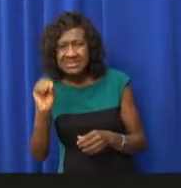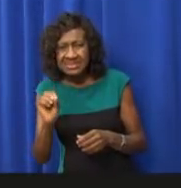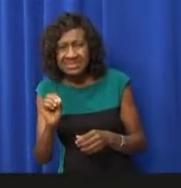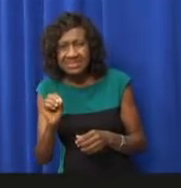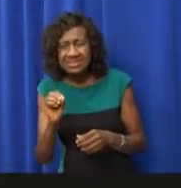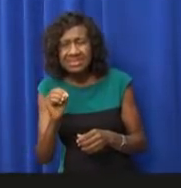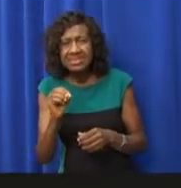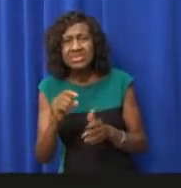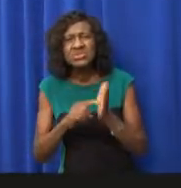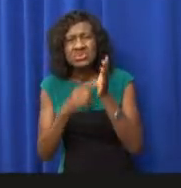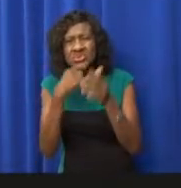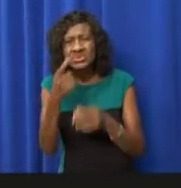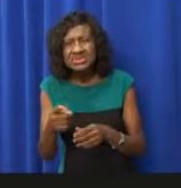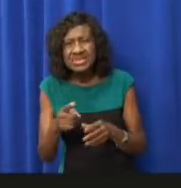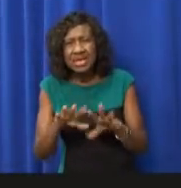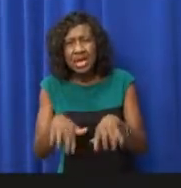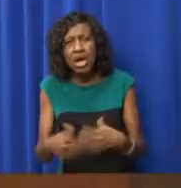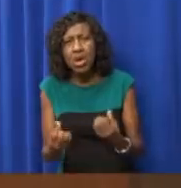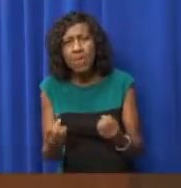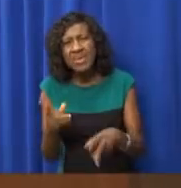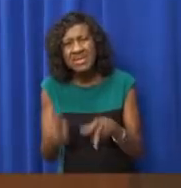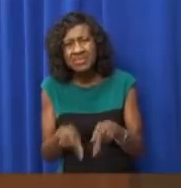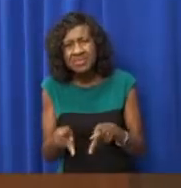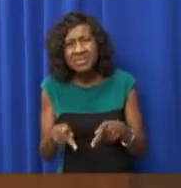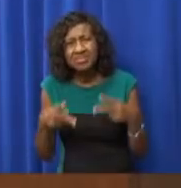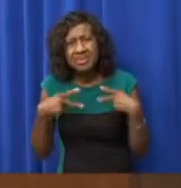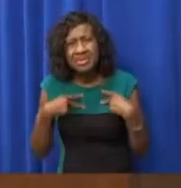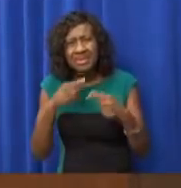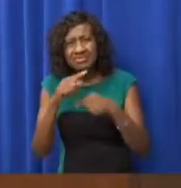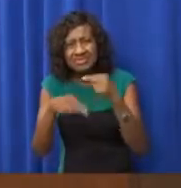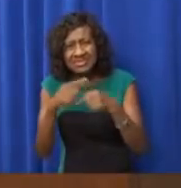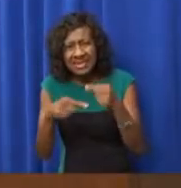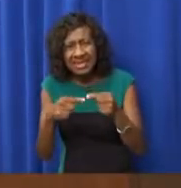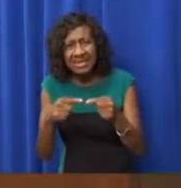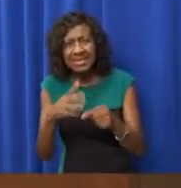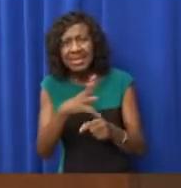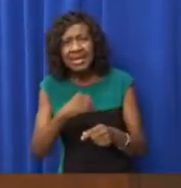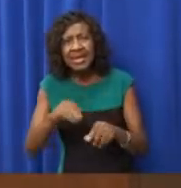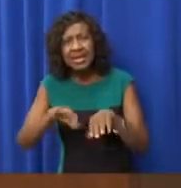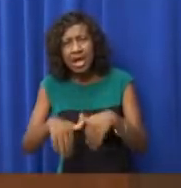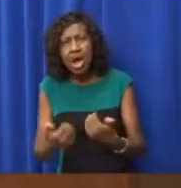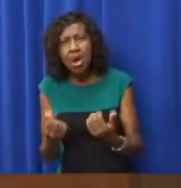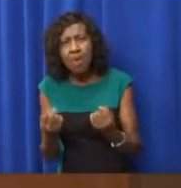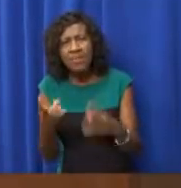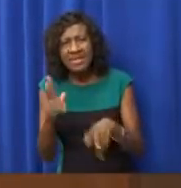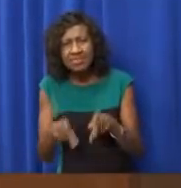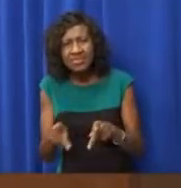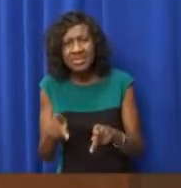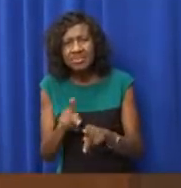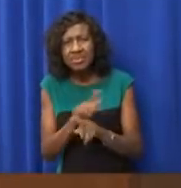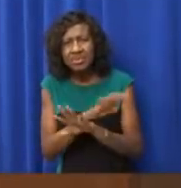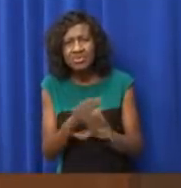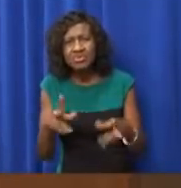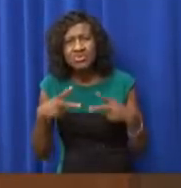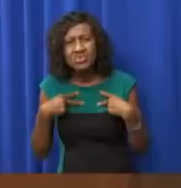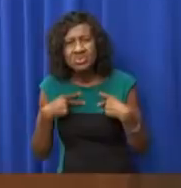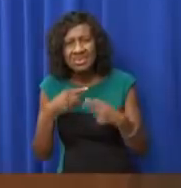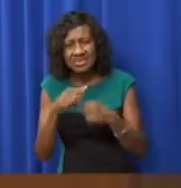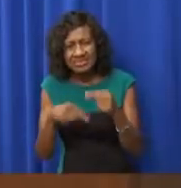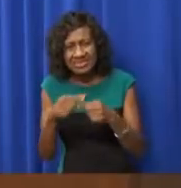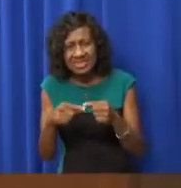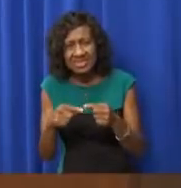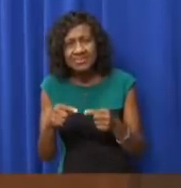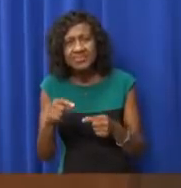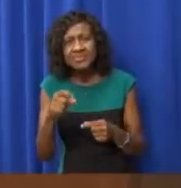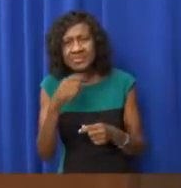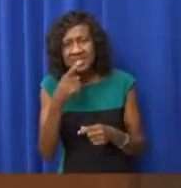have been symptomatic, something like that? Do you have that breakdown? Do you know that number? The breakdown's available. I don't have it